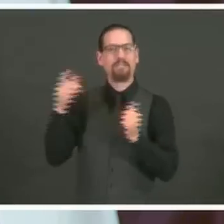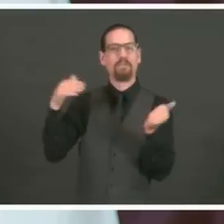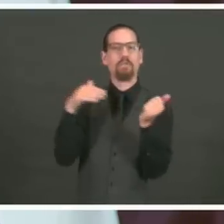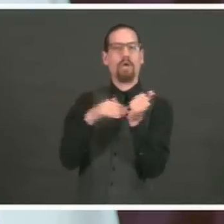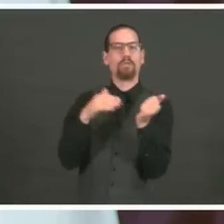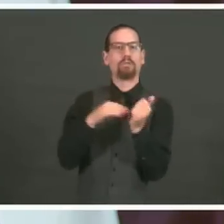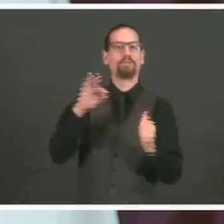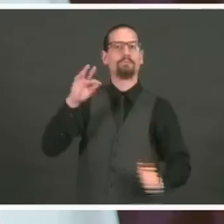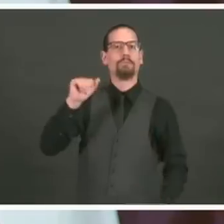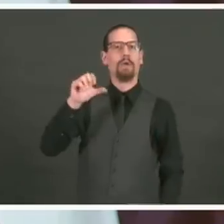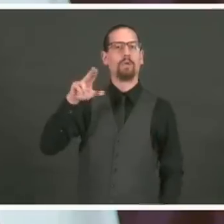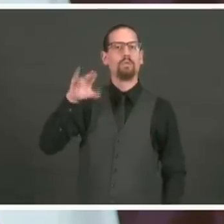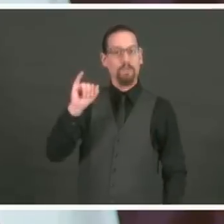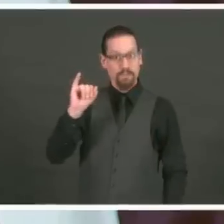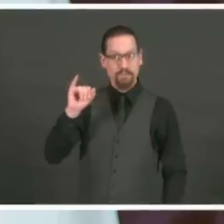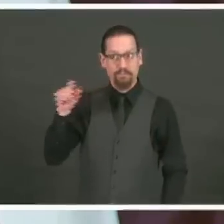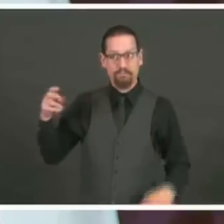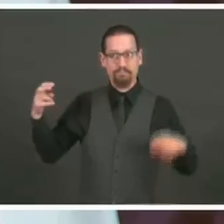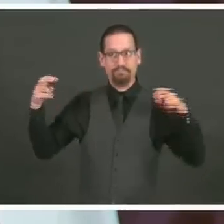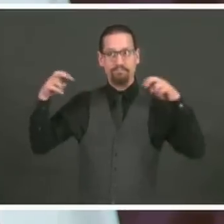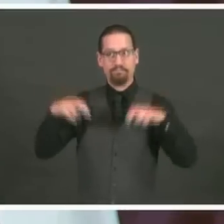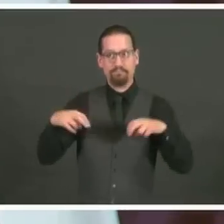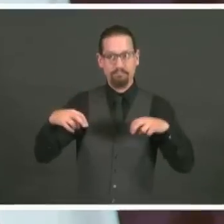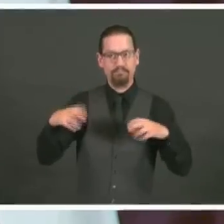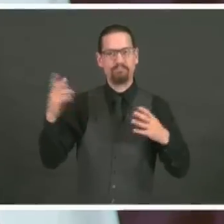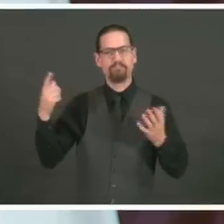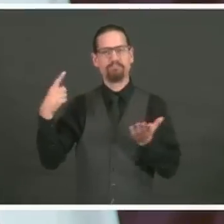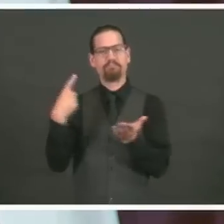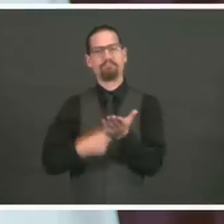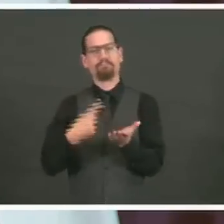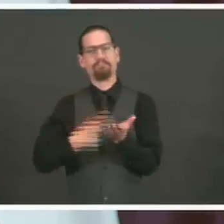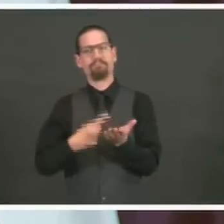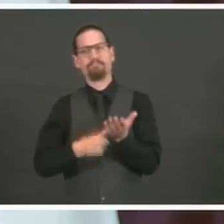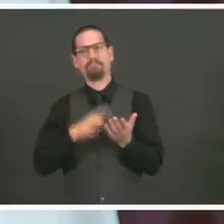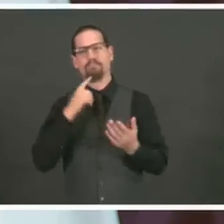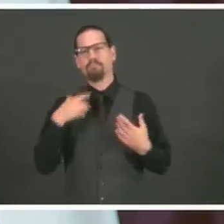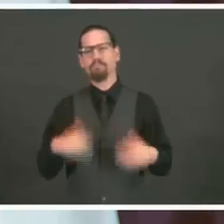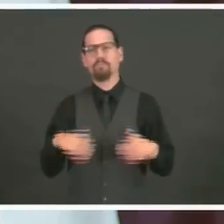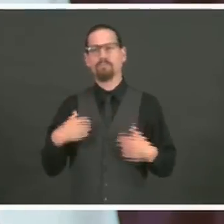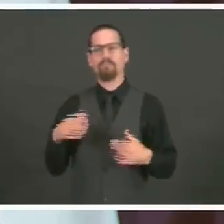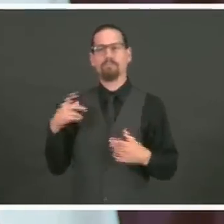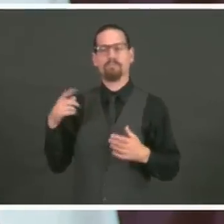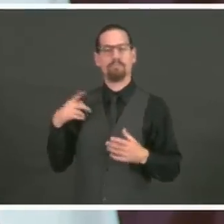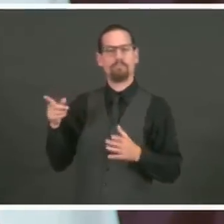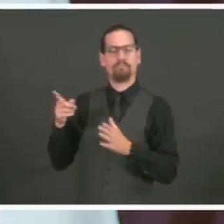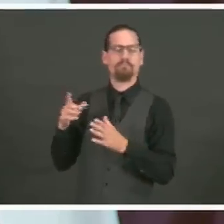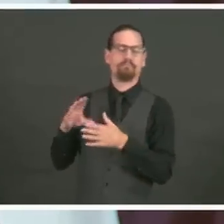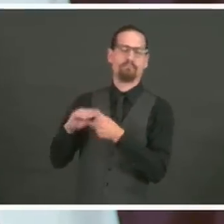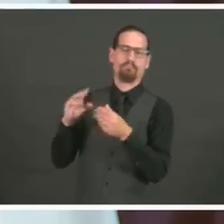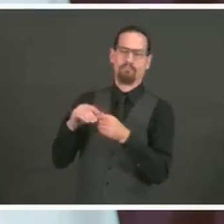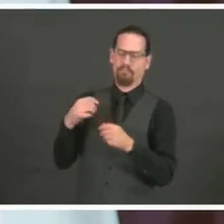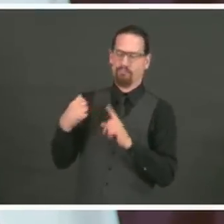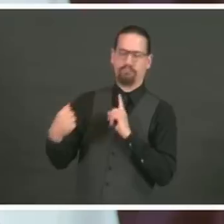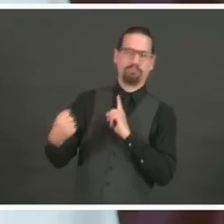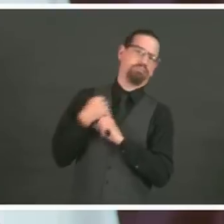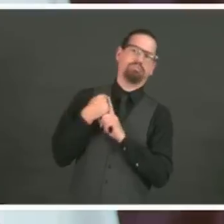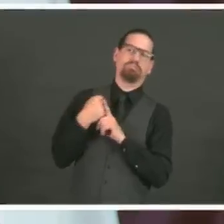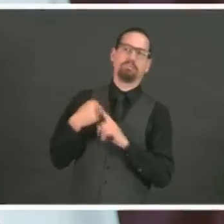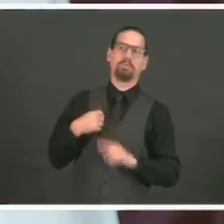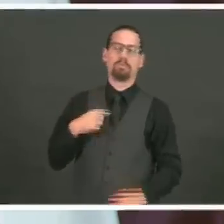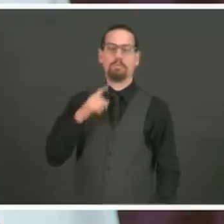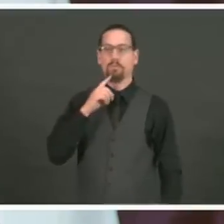with me and that kind of defines our approach. He said that our position, everyone's